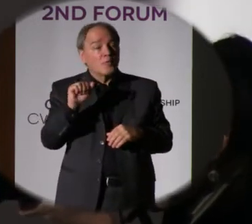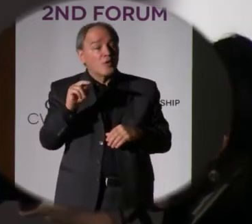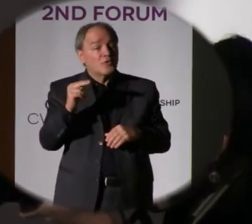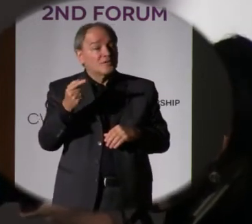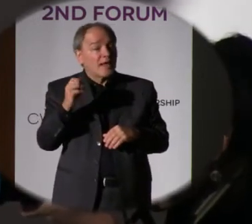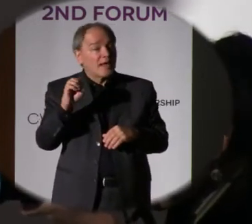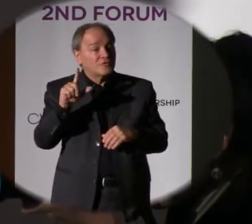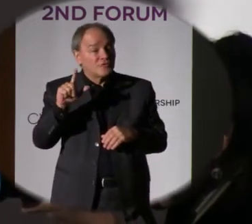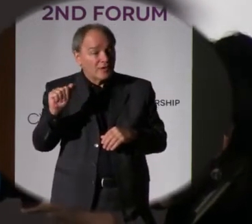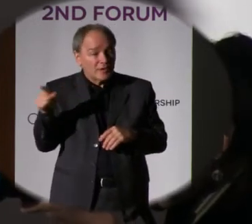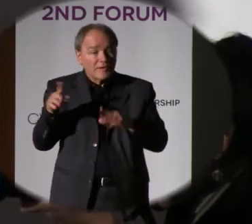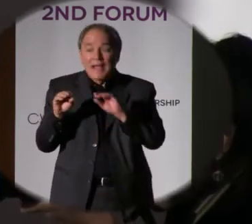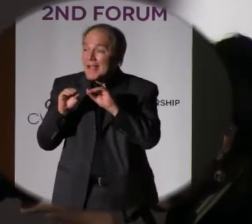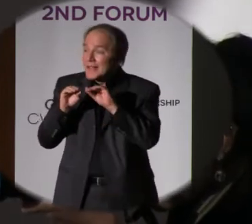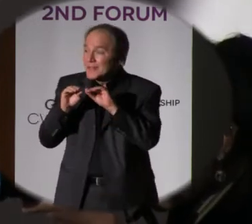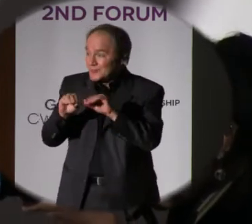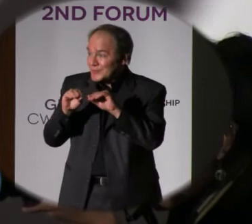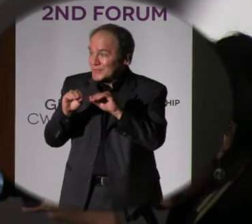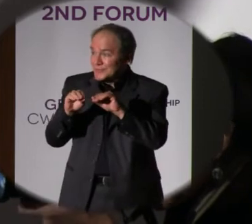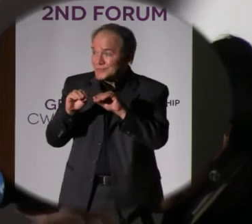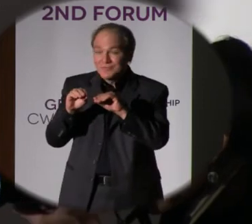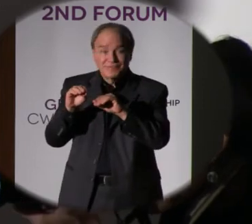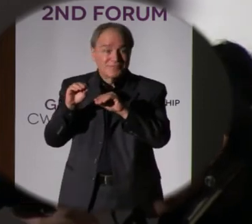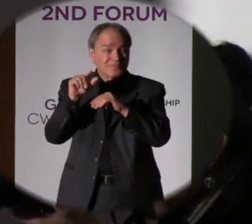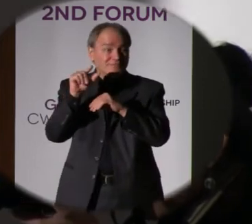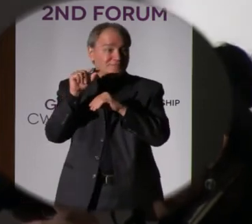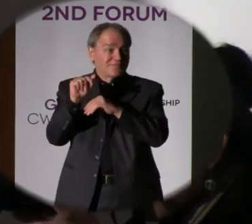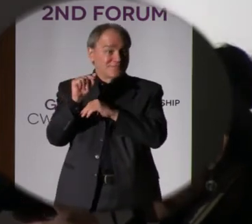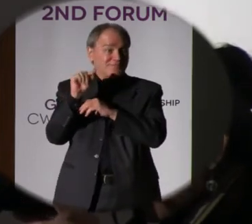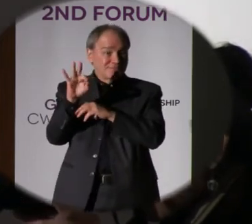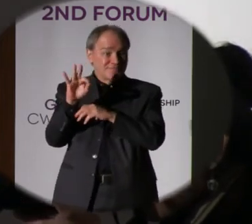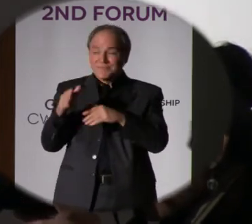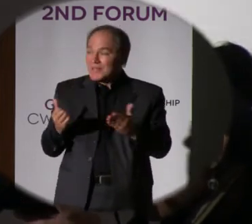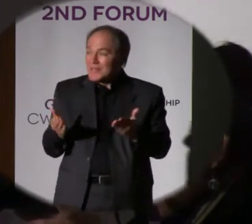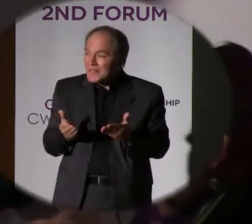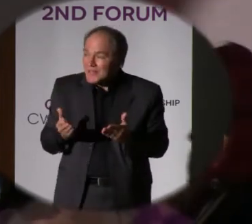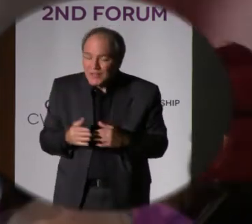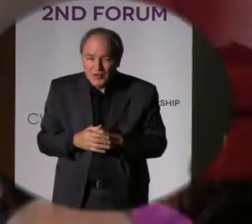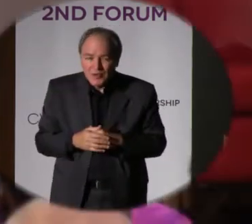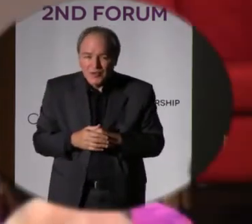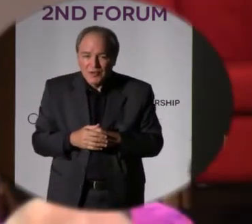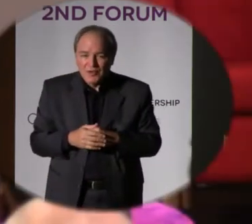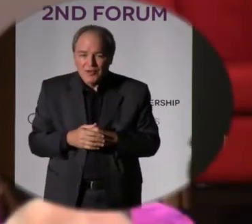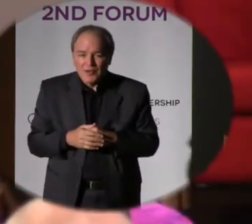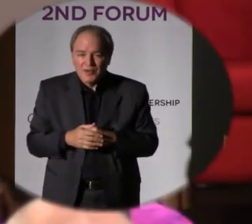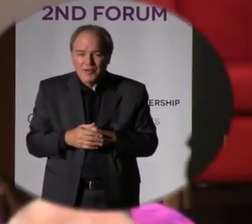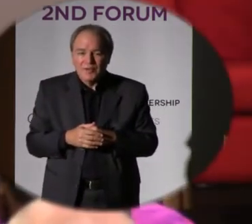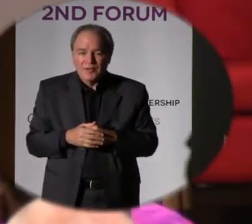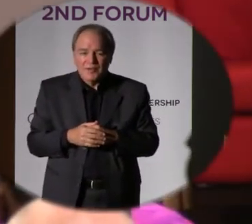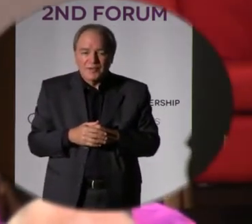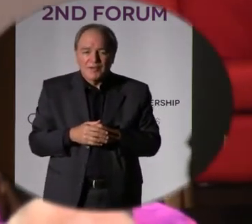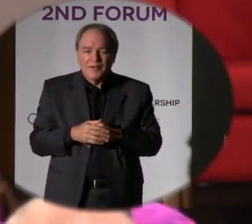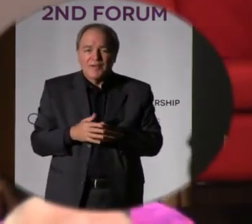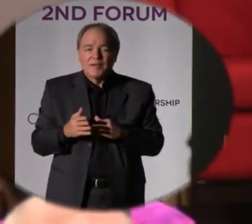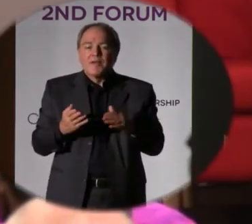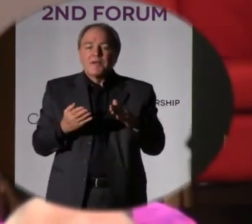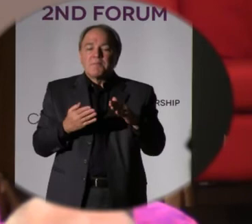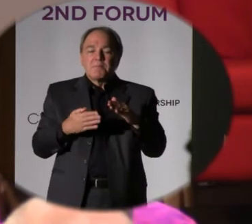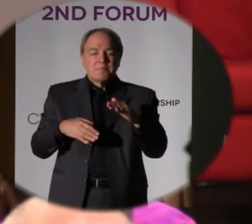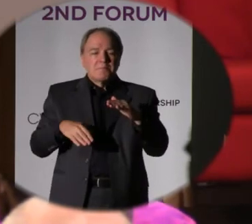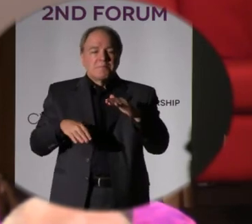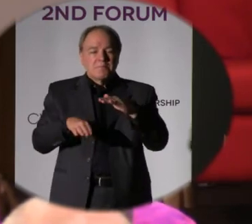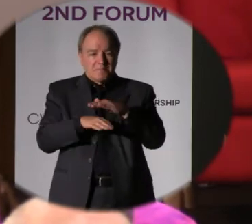too, and Nick, so we would be glad to share the microphone with them. Basically, UNICEF is working in